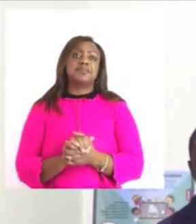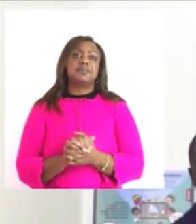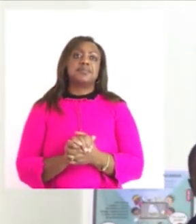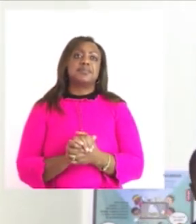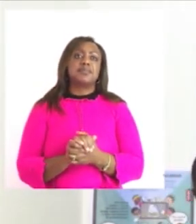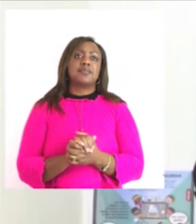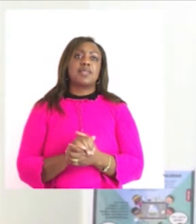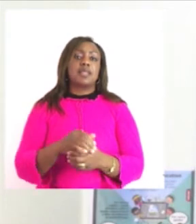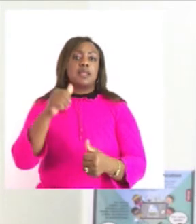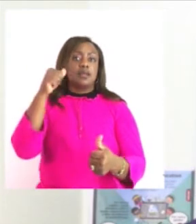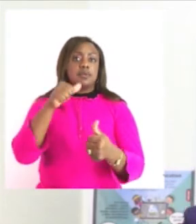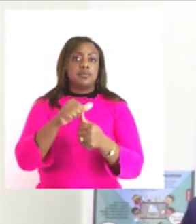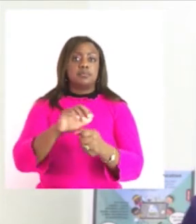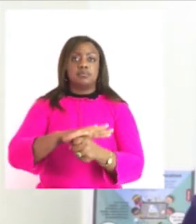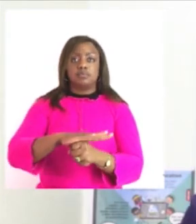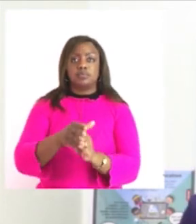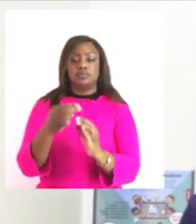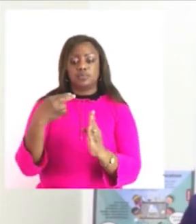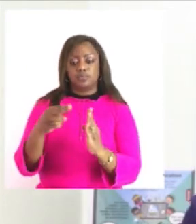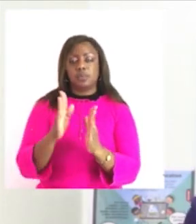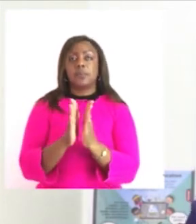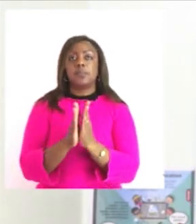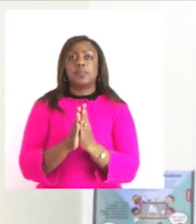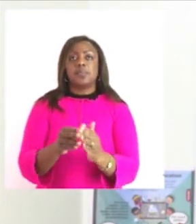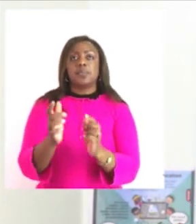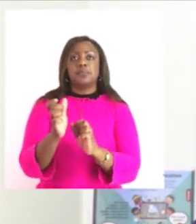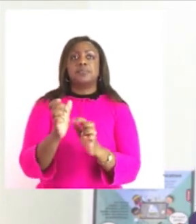Let's not forget to sanitize our hands.